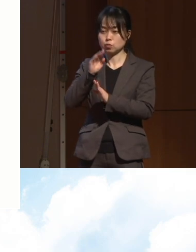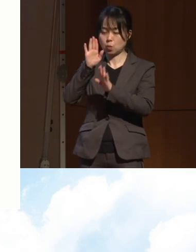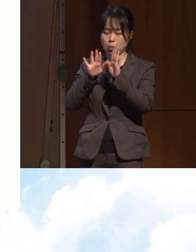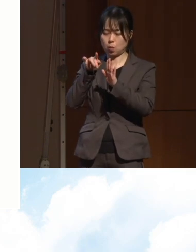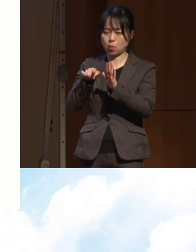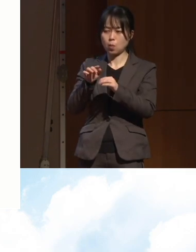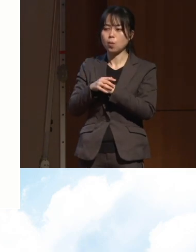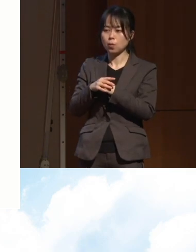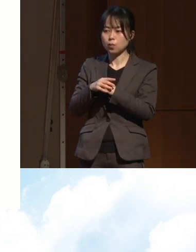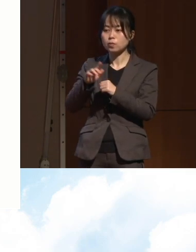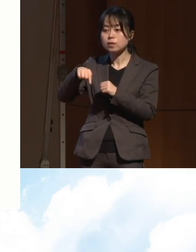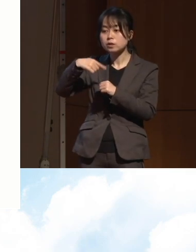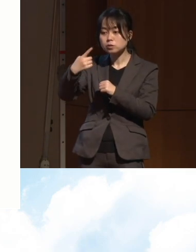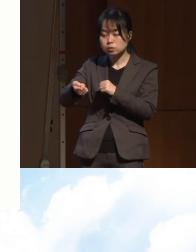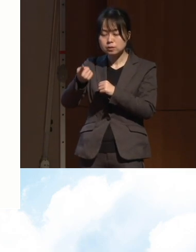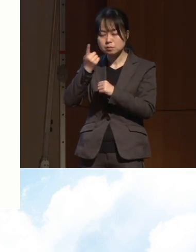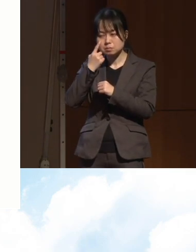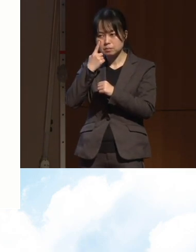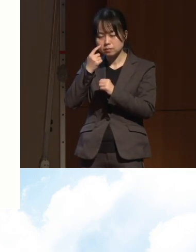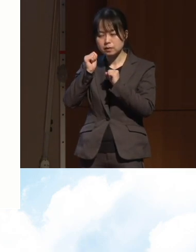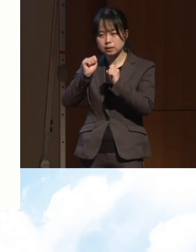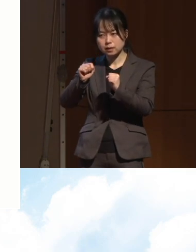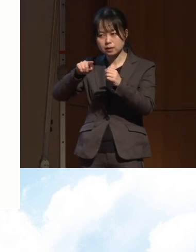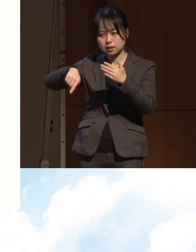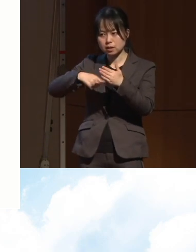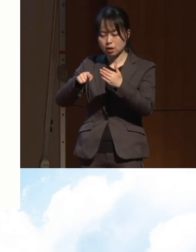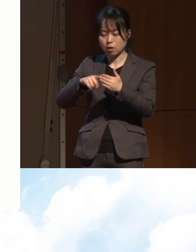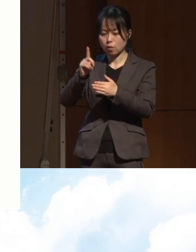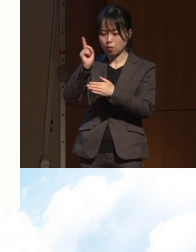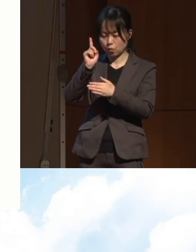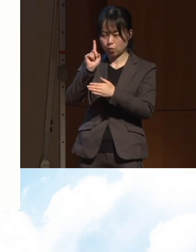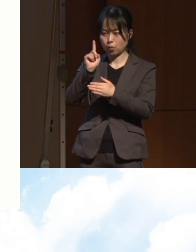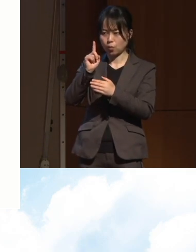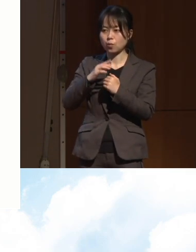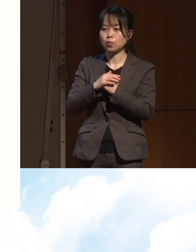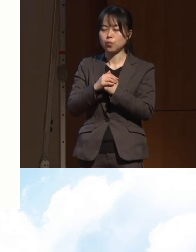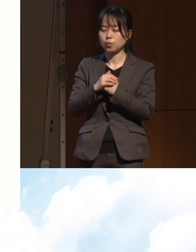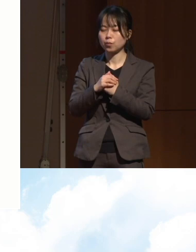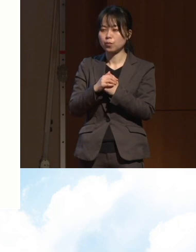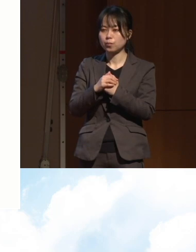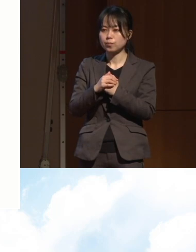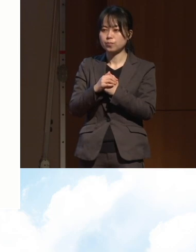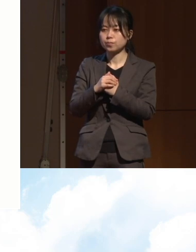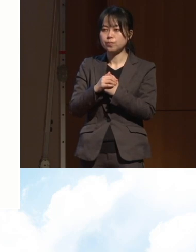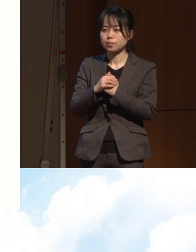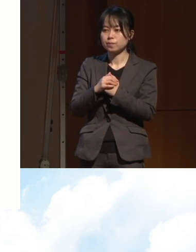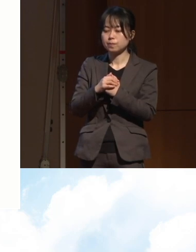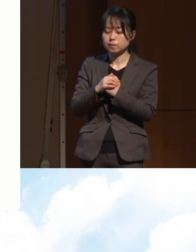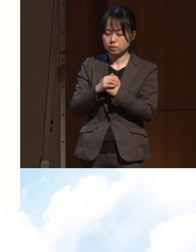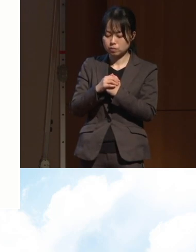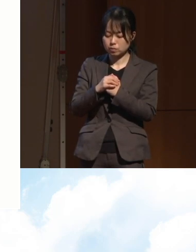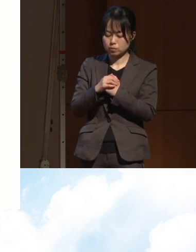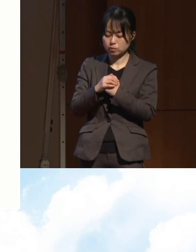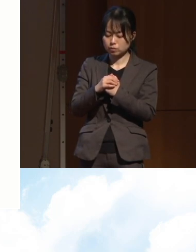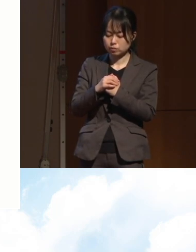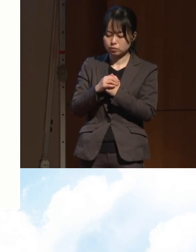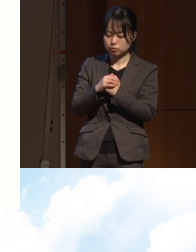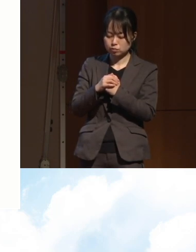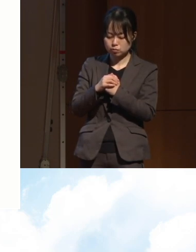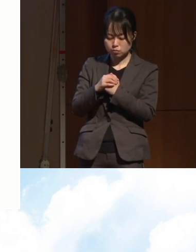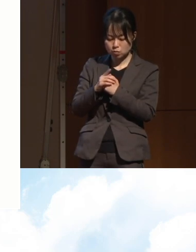plasmid DNA vectors, and I'll talk to you a little bit in a moment about the different kinds of vaccines, but those weren't quite as good